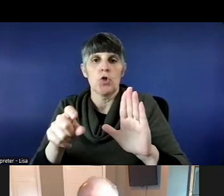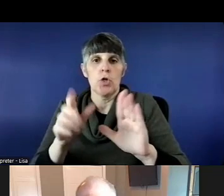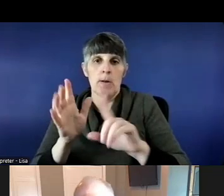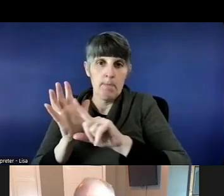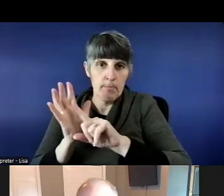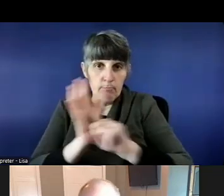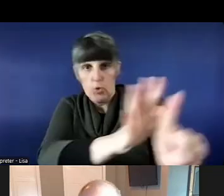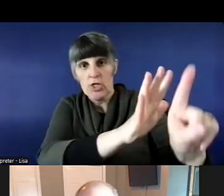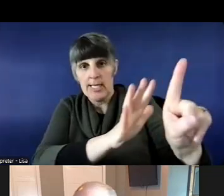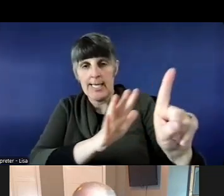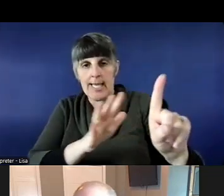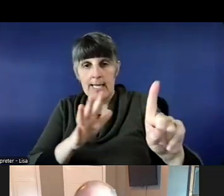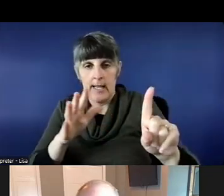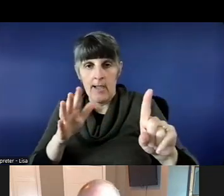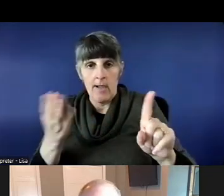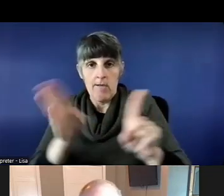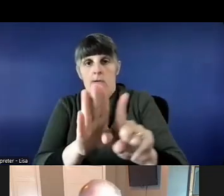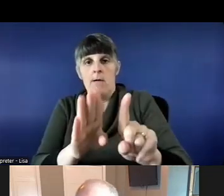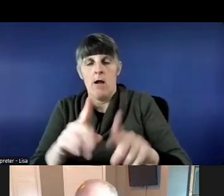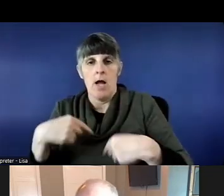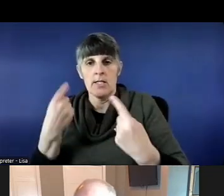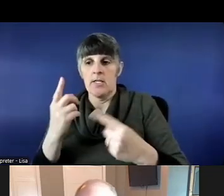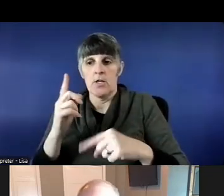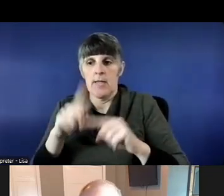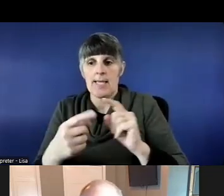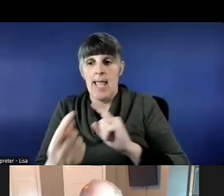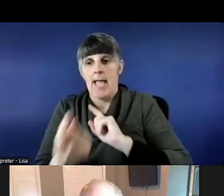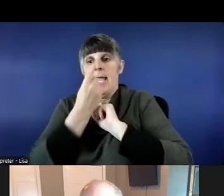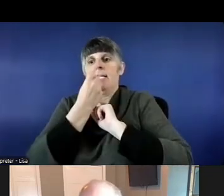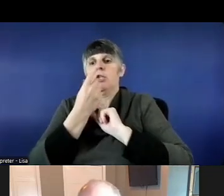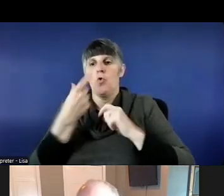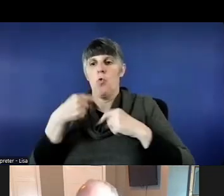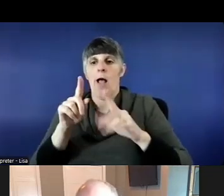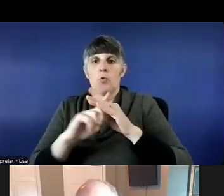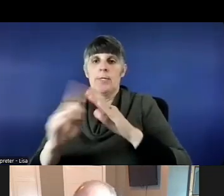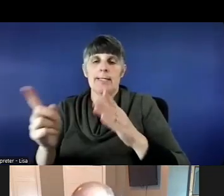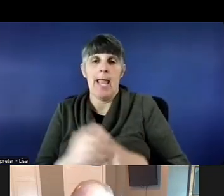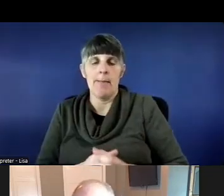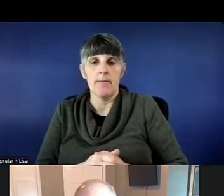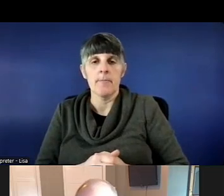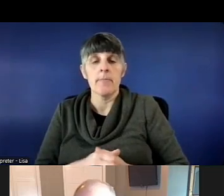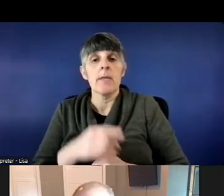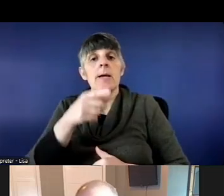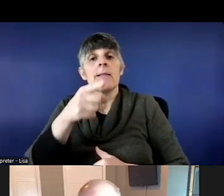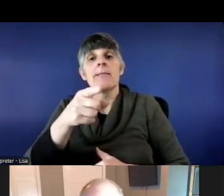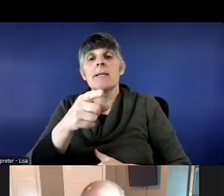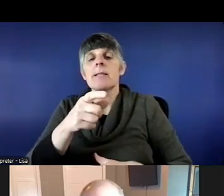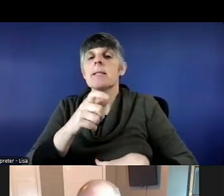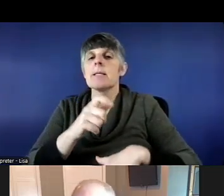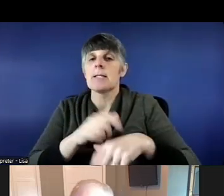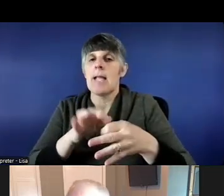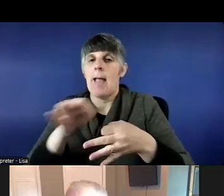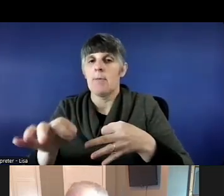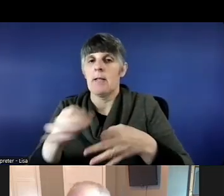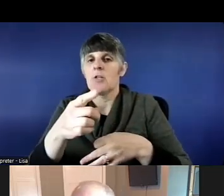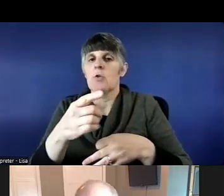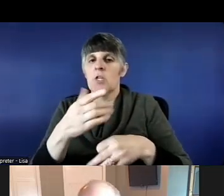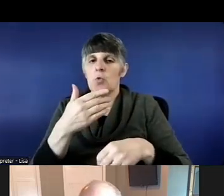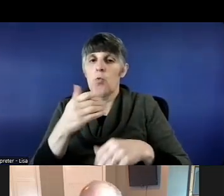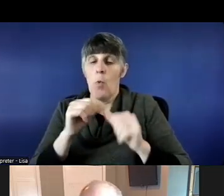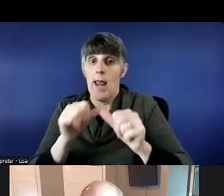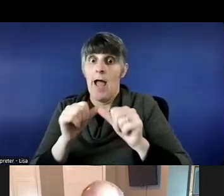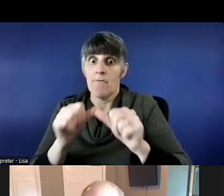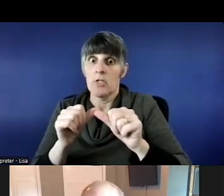the kid away until that they can't get to you as you kind of escape out the door. This is a time delayed, so this actually went on for some